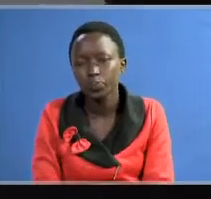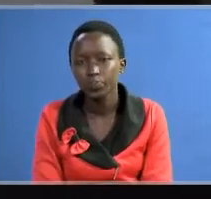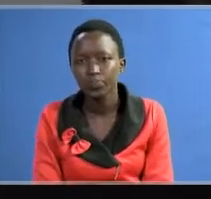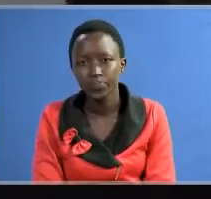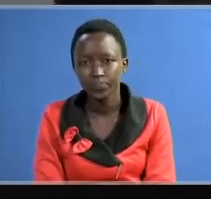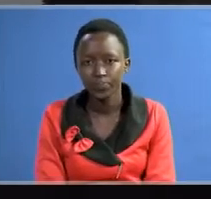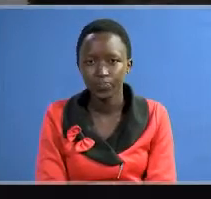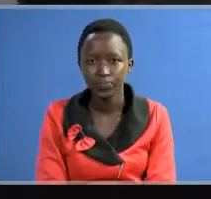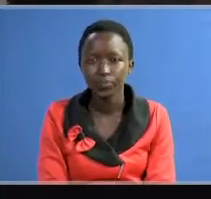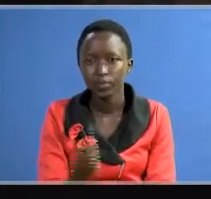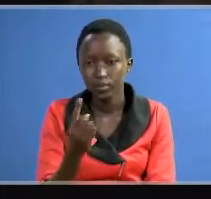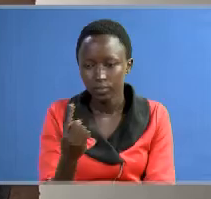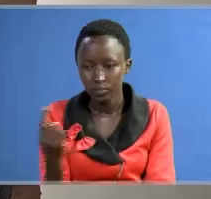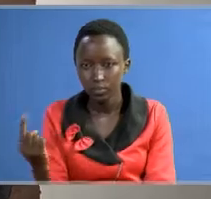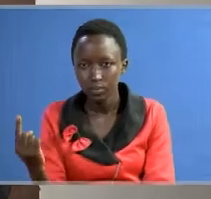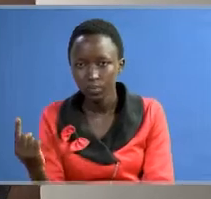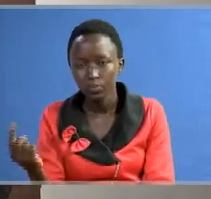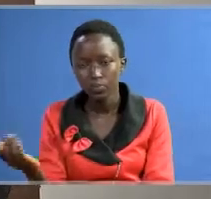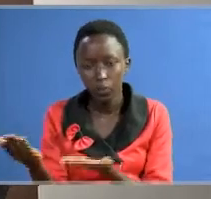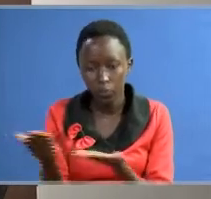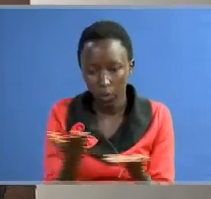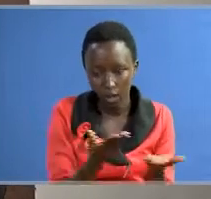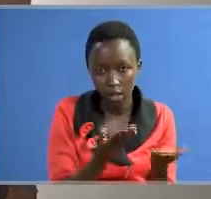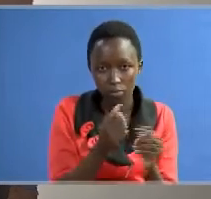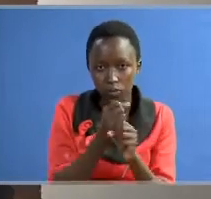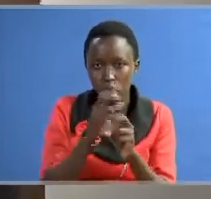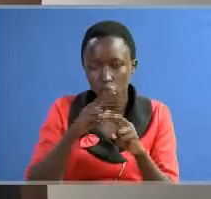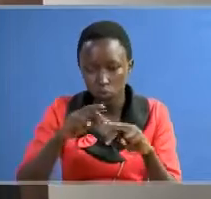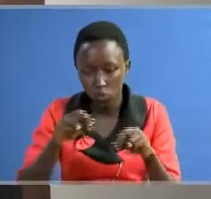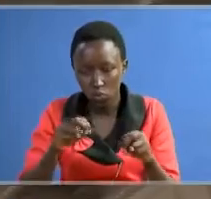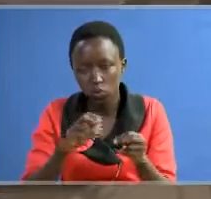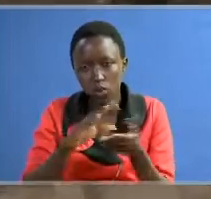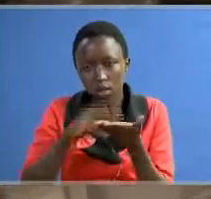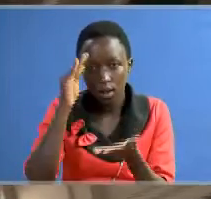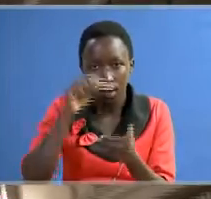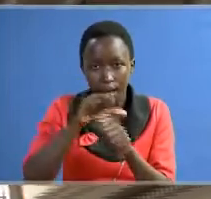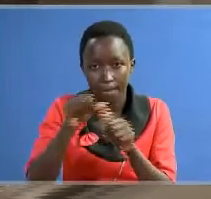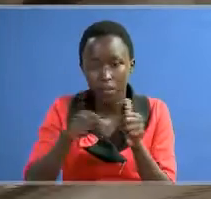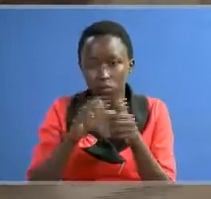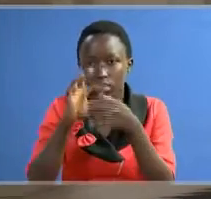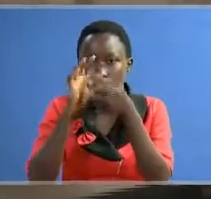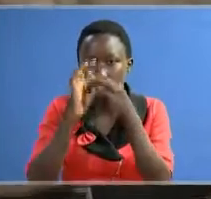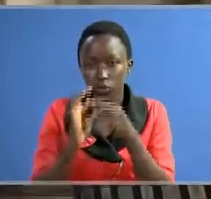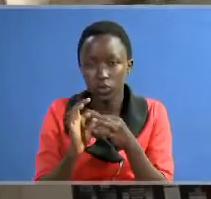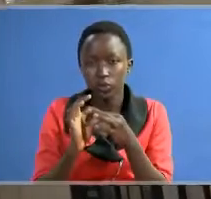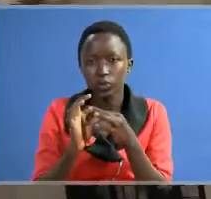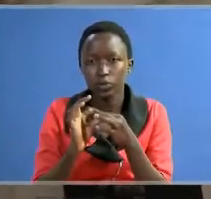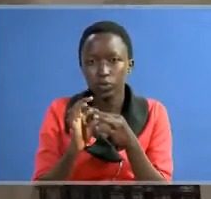Kila mmoja anakaribishwa kufanya utafiti au kusoma kuhusu utamaduni.